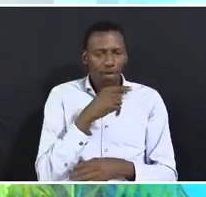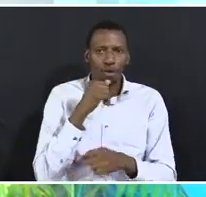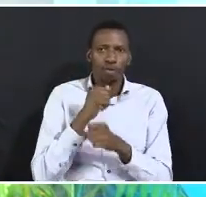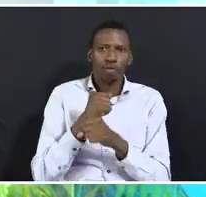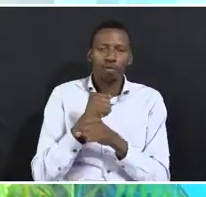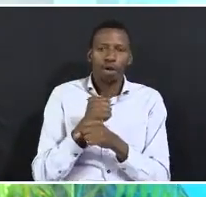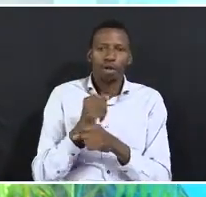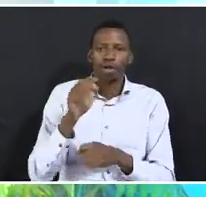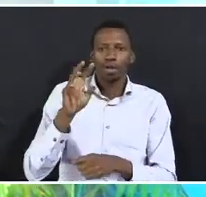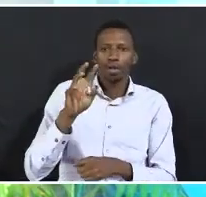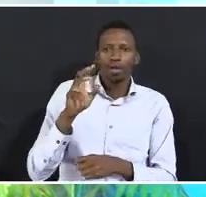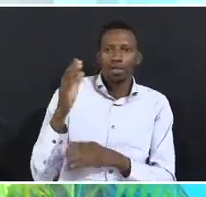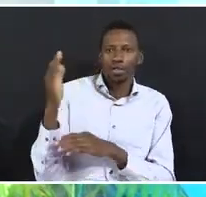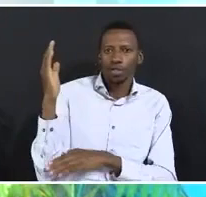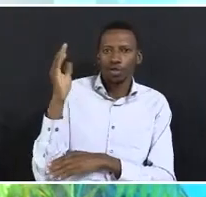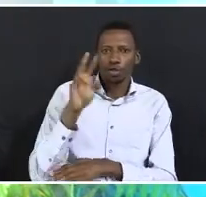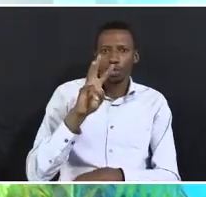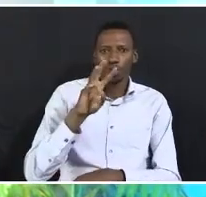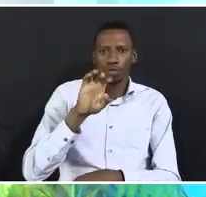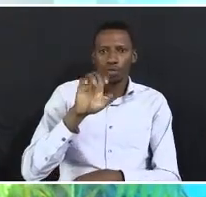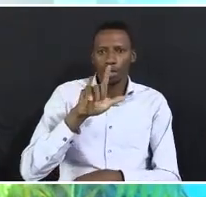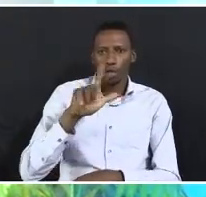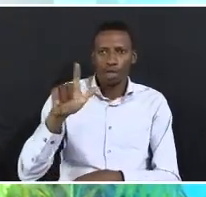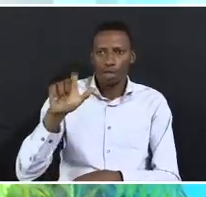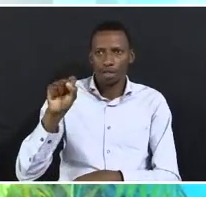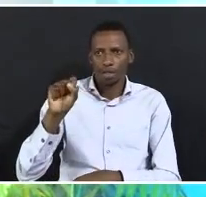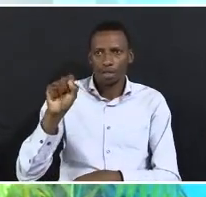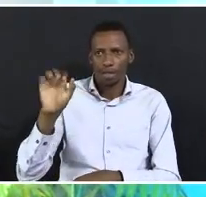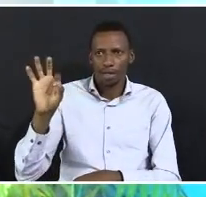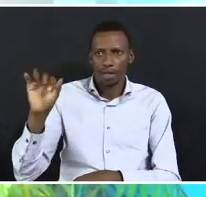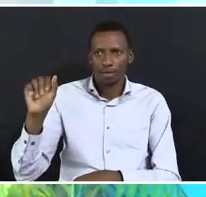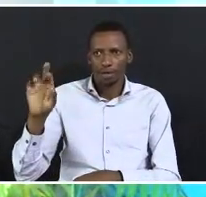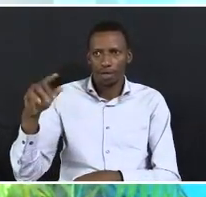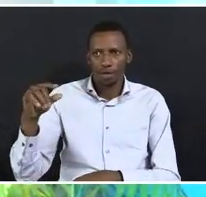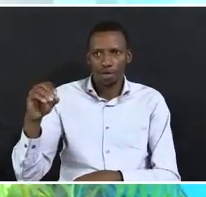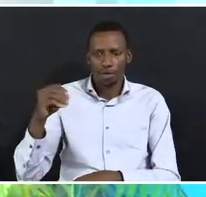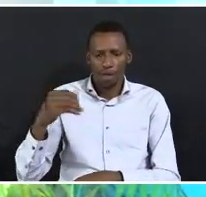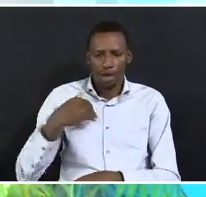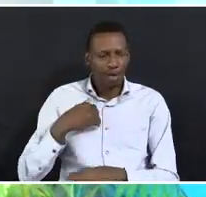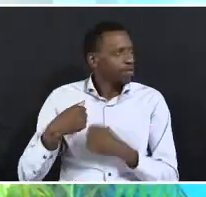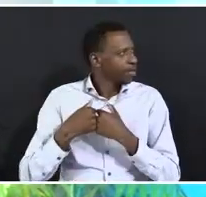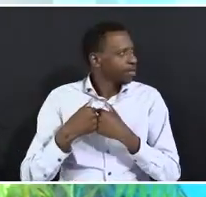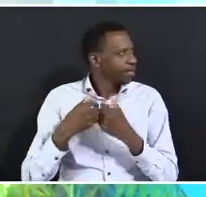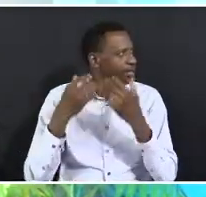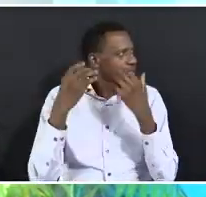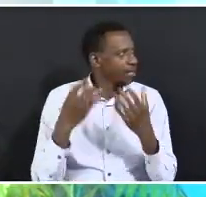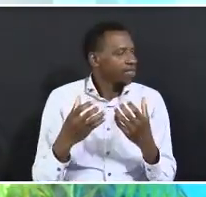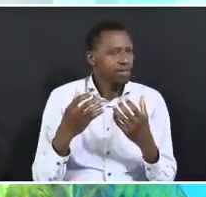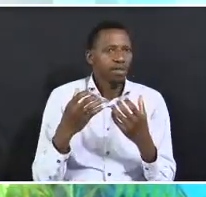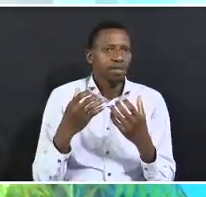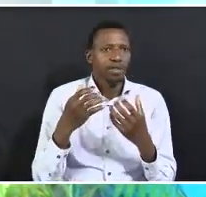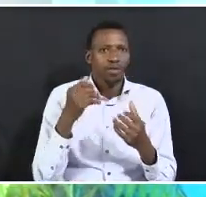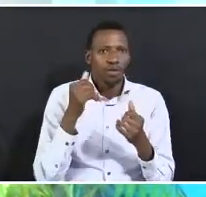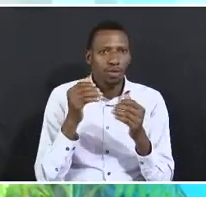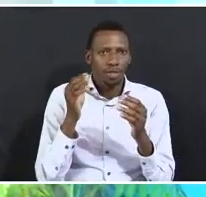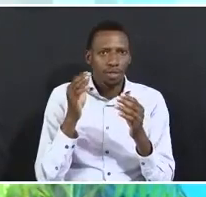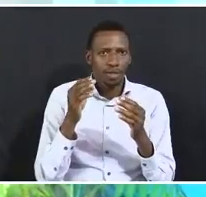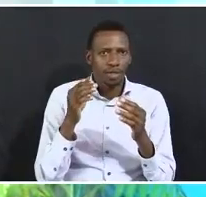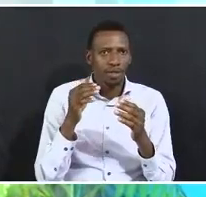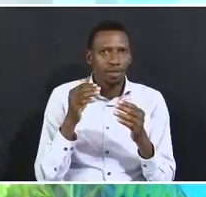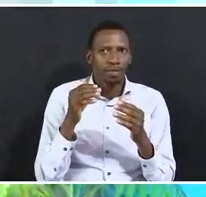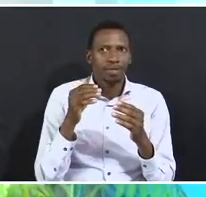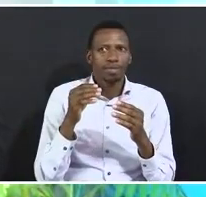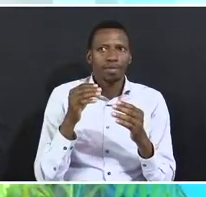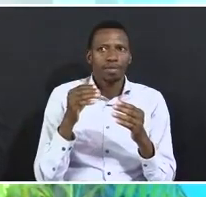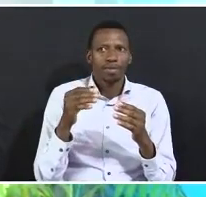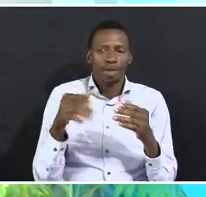Fargo, and they had a serious ailment which covered my eyes and only left the eye. I covered my head and